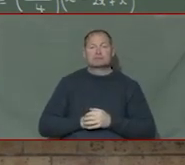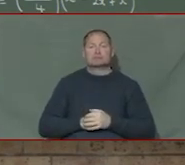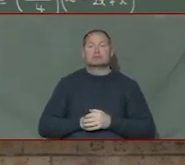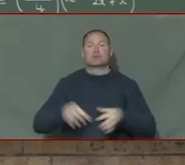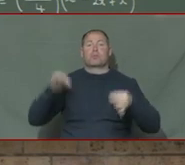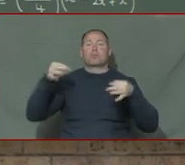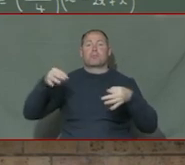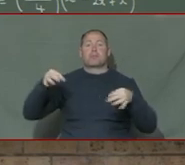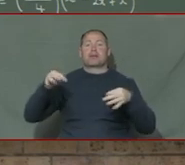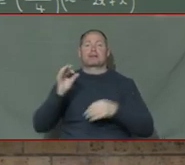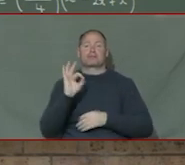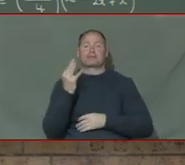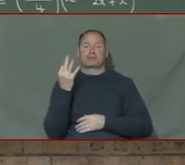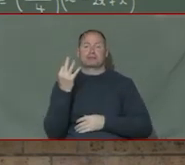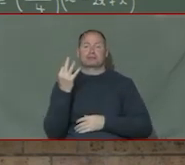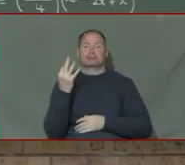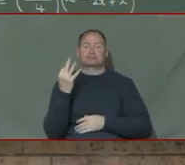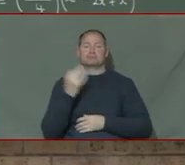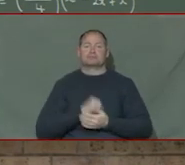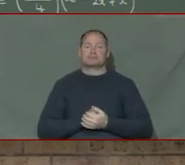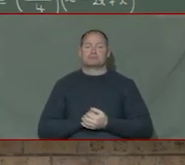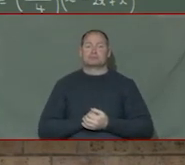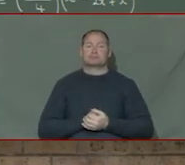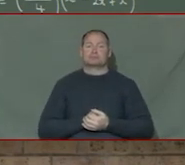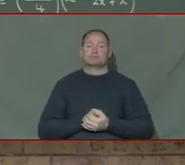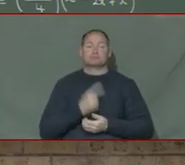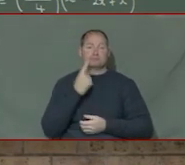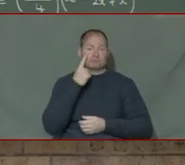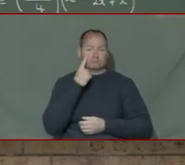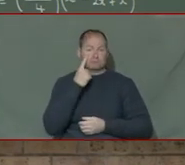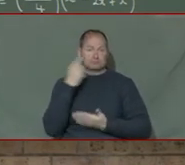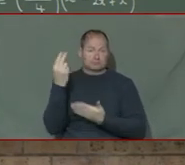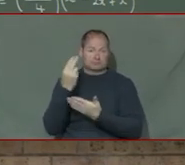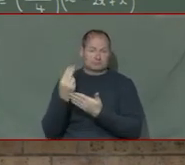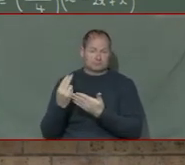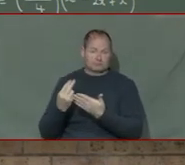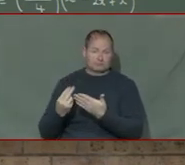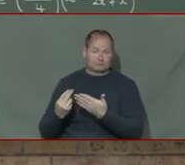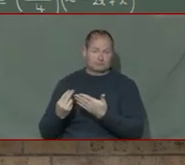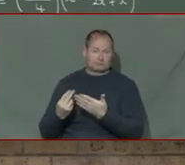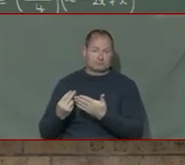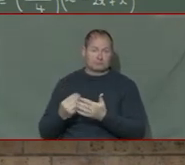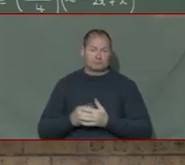your notes, do you see there's a cone?